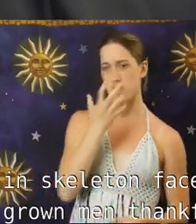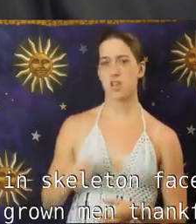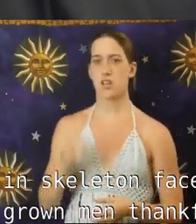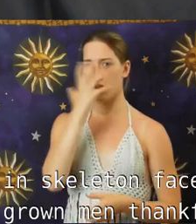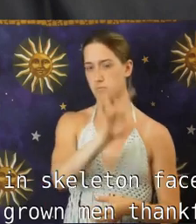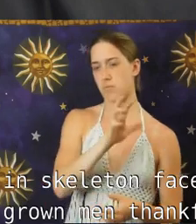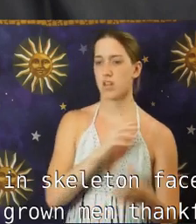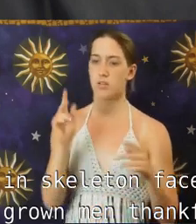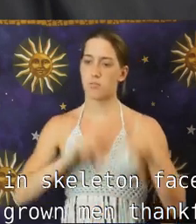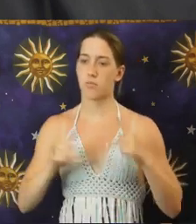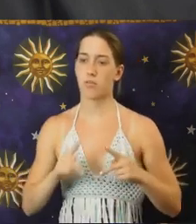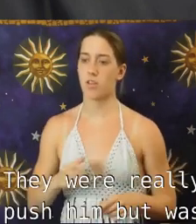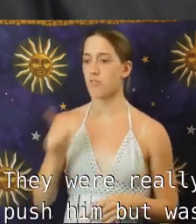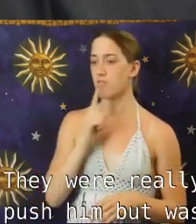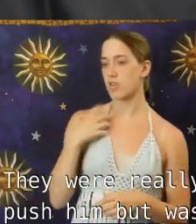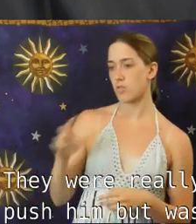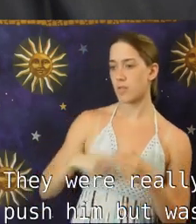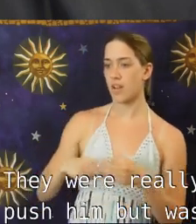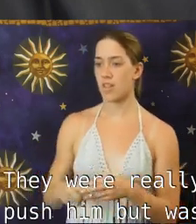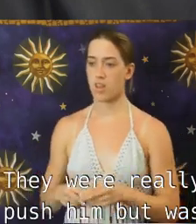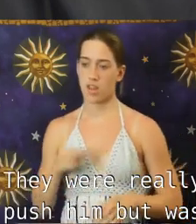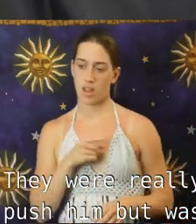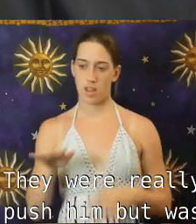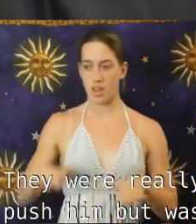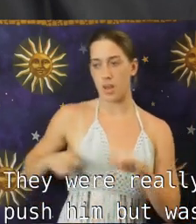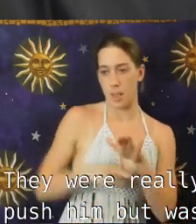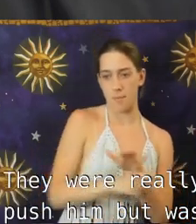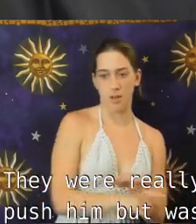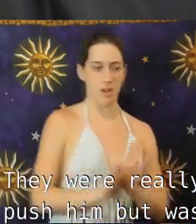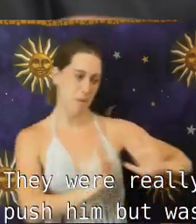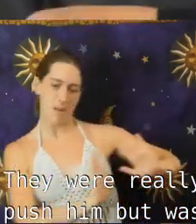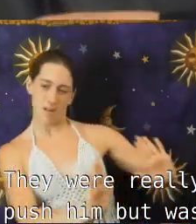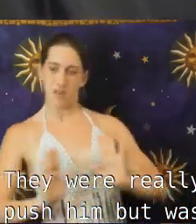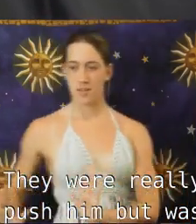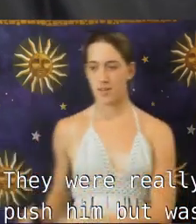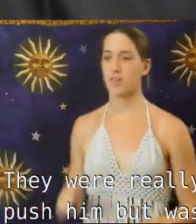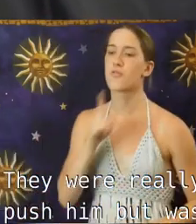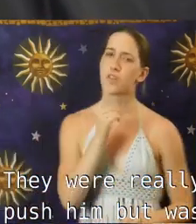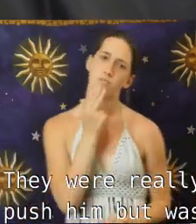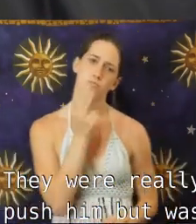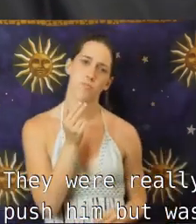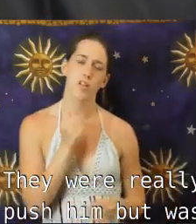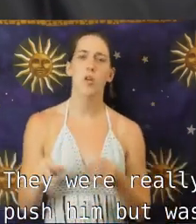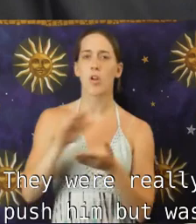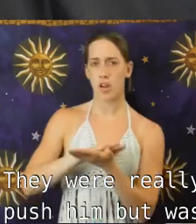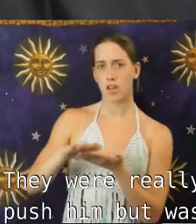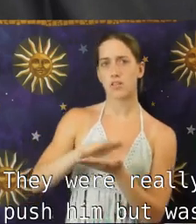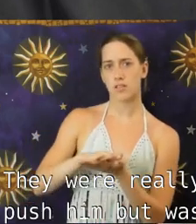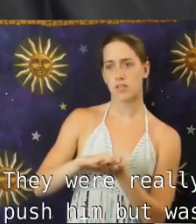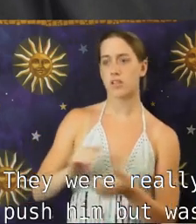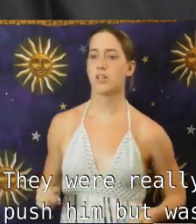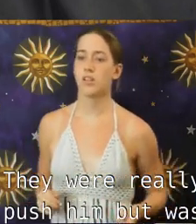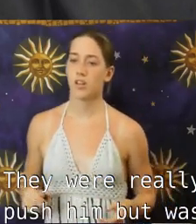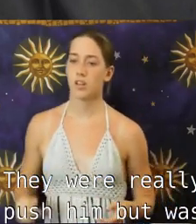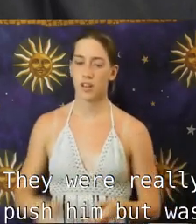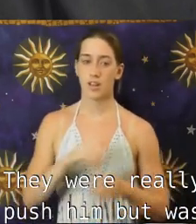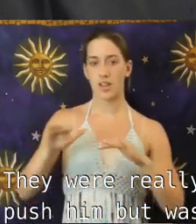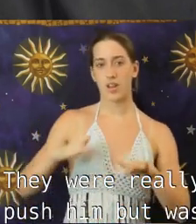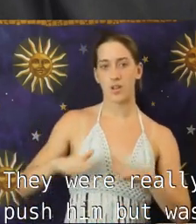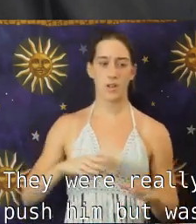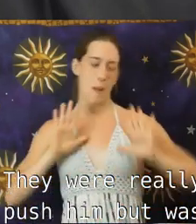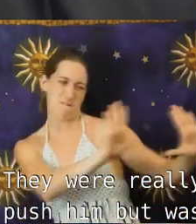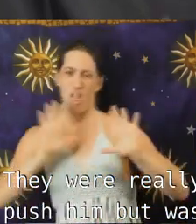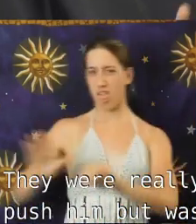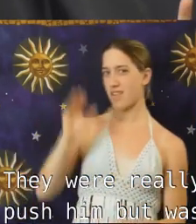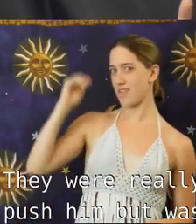not, jerks. But they're really cool about it. They probably like poked him and gently pushed him. But what was really cute about